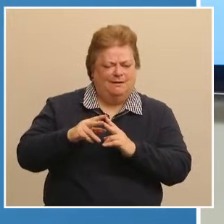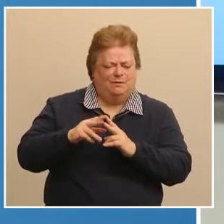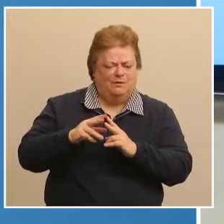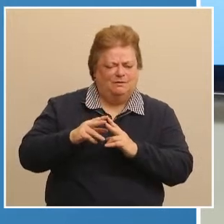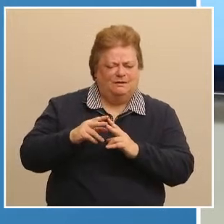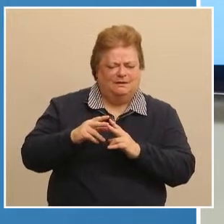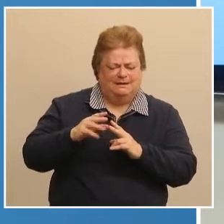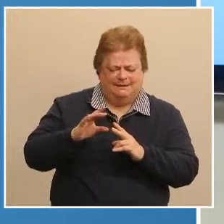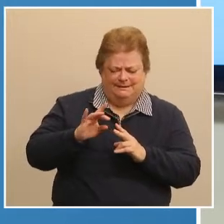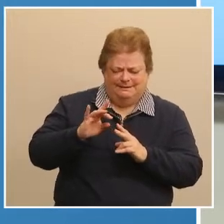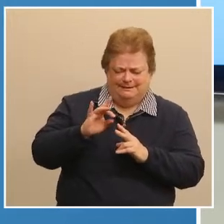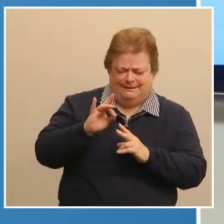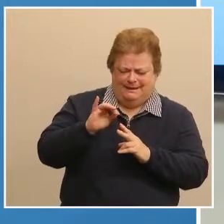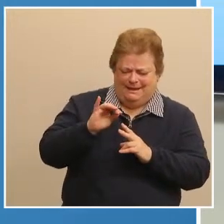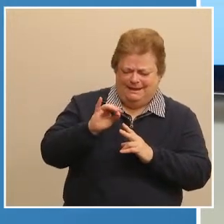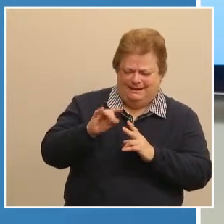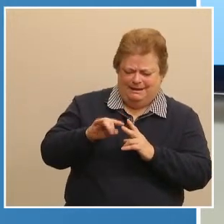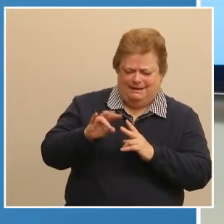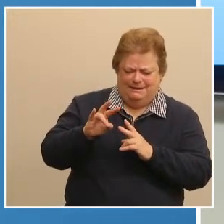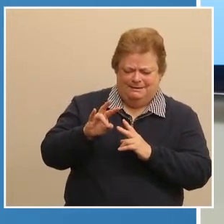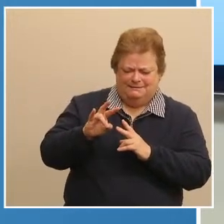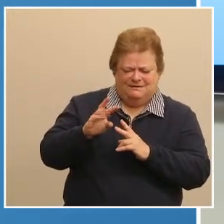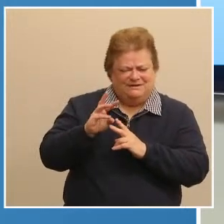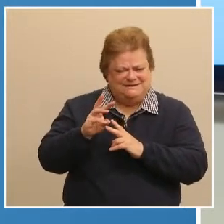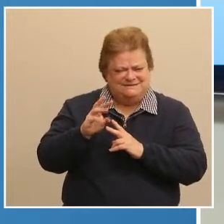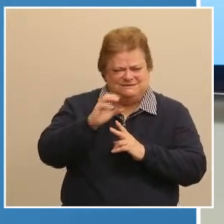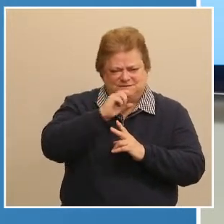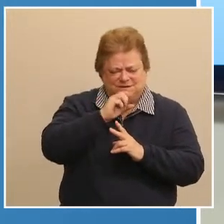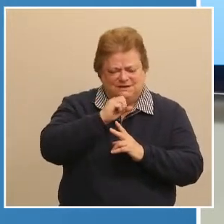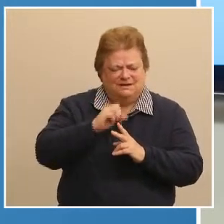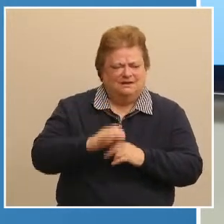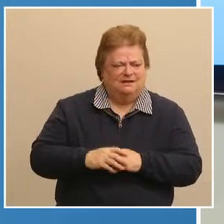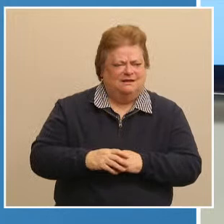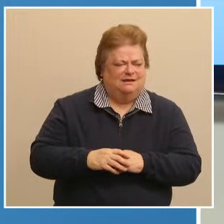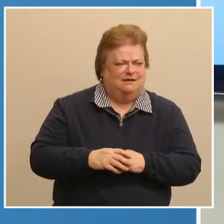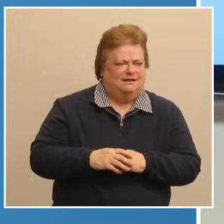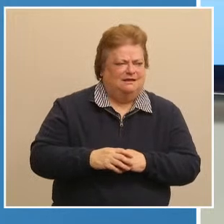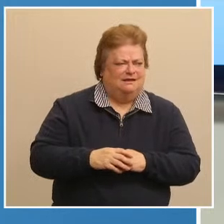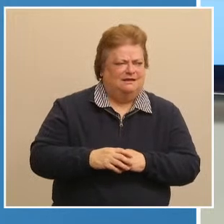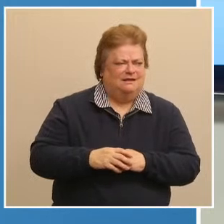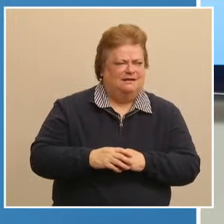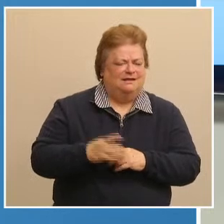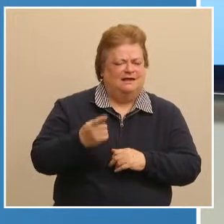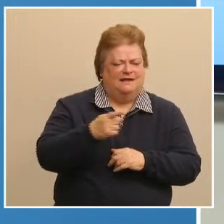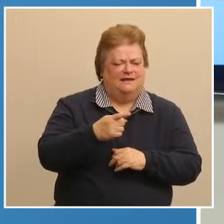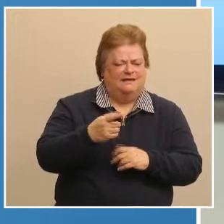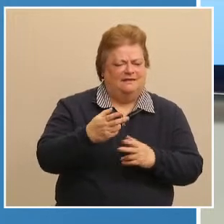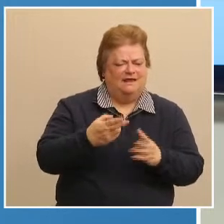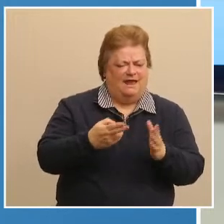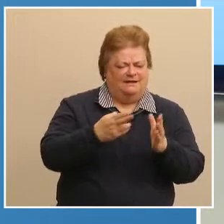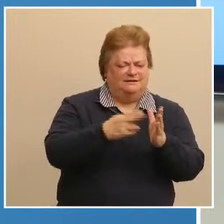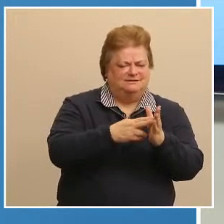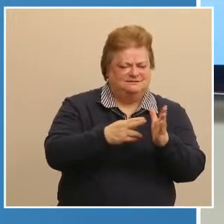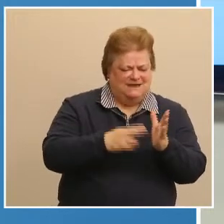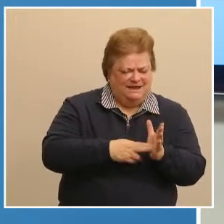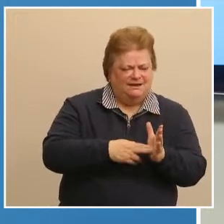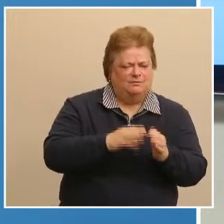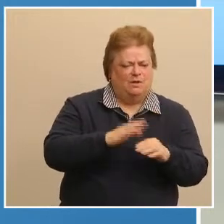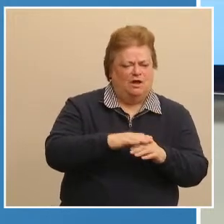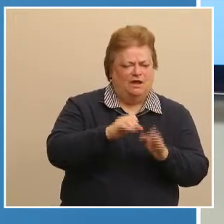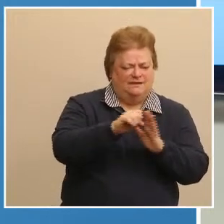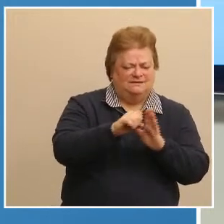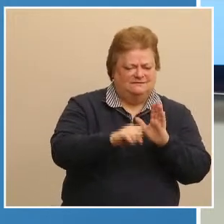an 80-year-old and a 76-year-old, and they had signed up on the state's